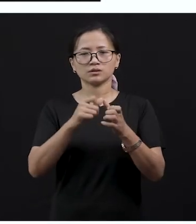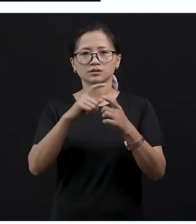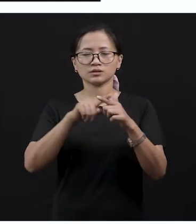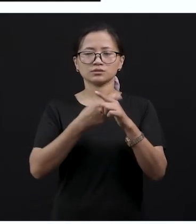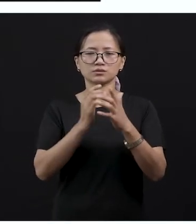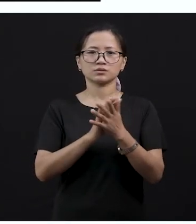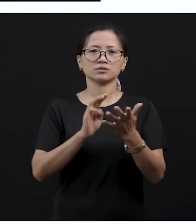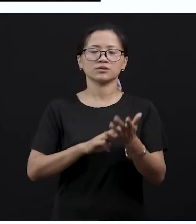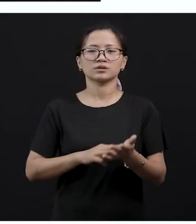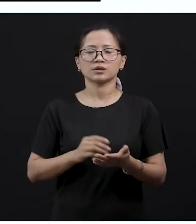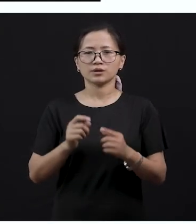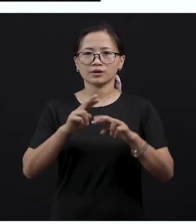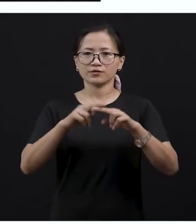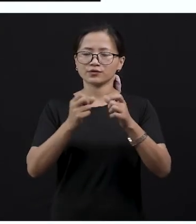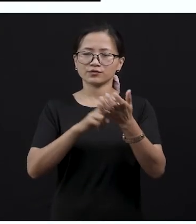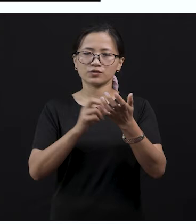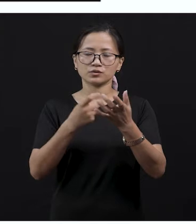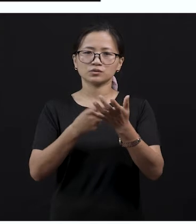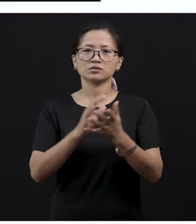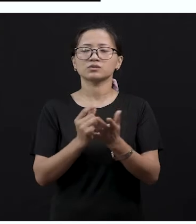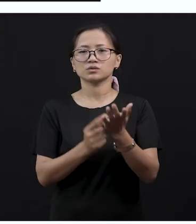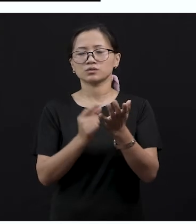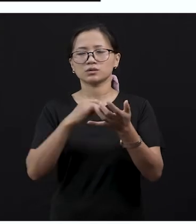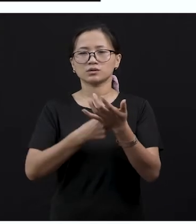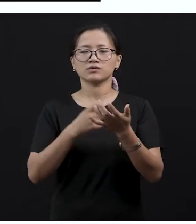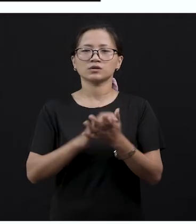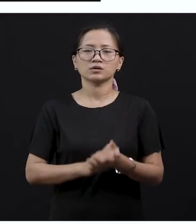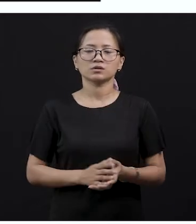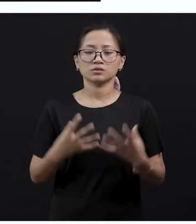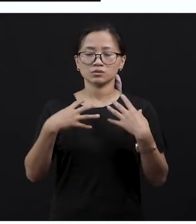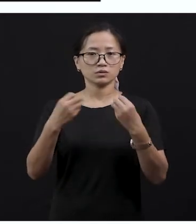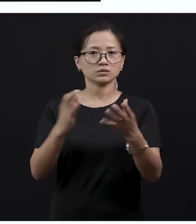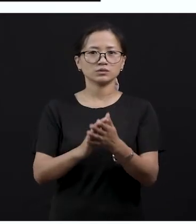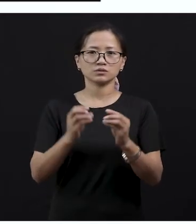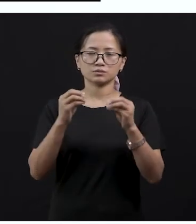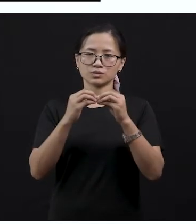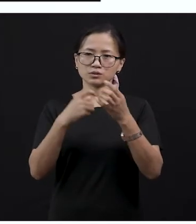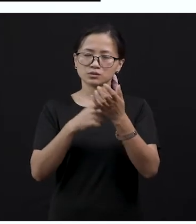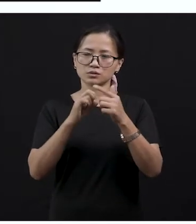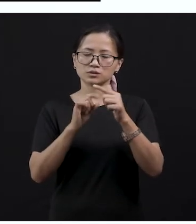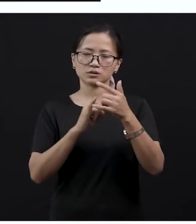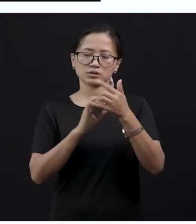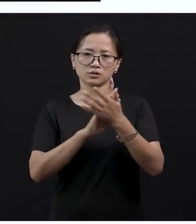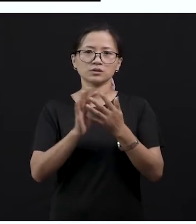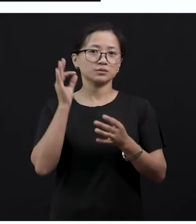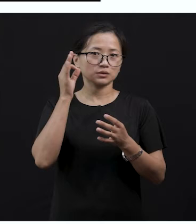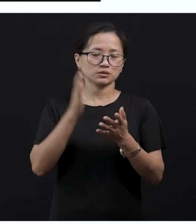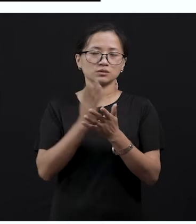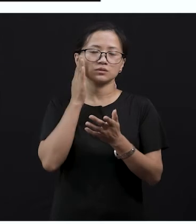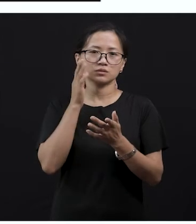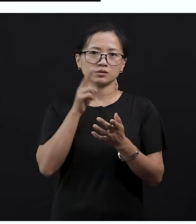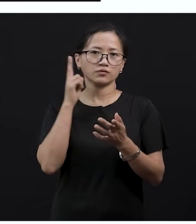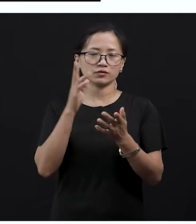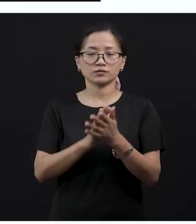Roy, he was in favor, he liked the British, he wanted the British culture to come in India, right? But Mahatma